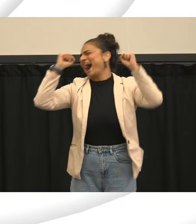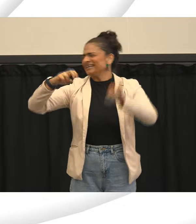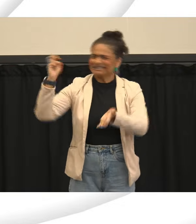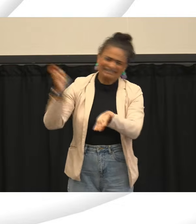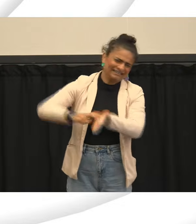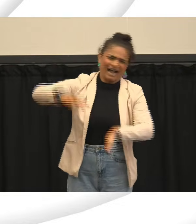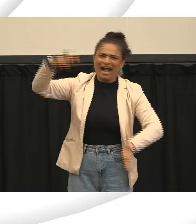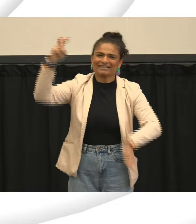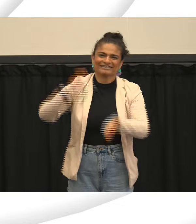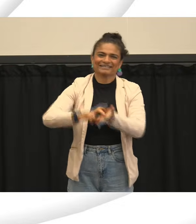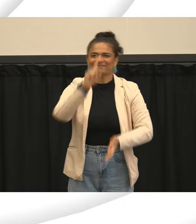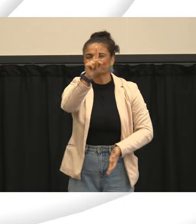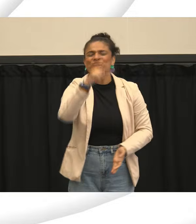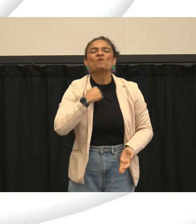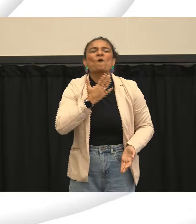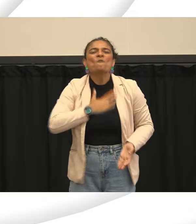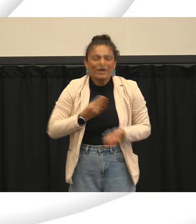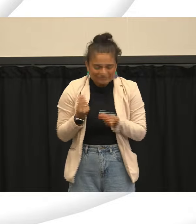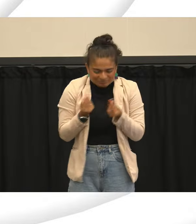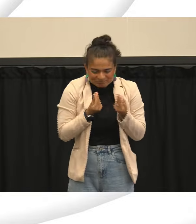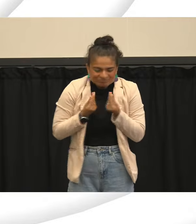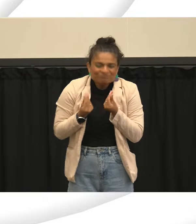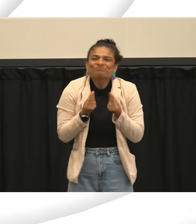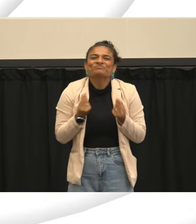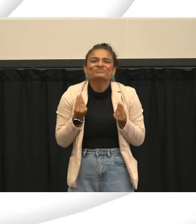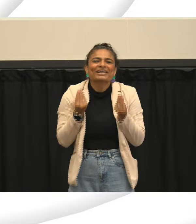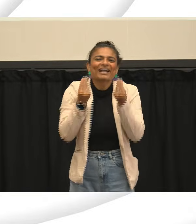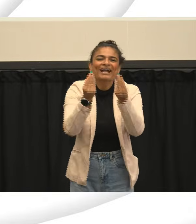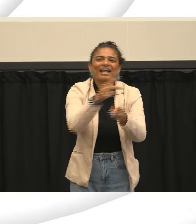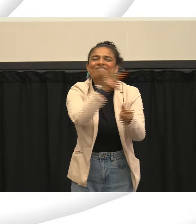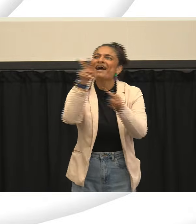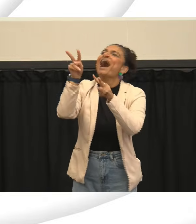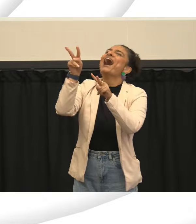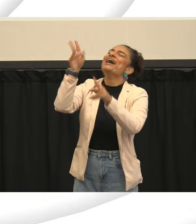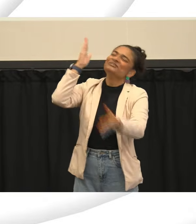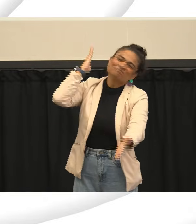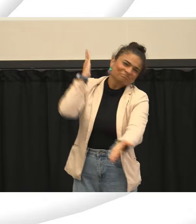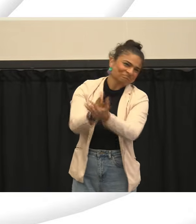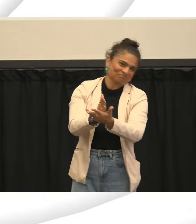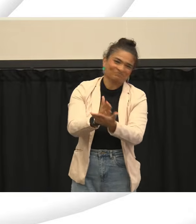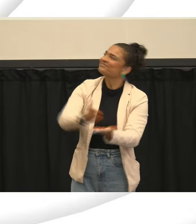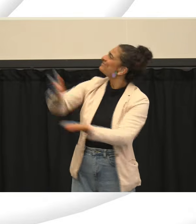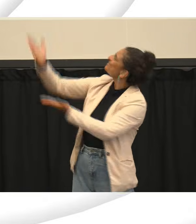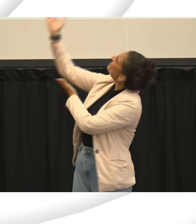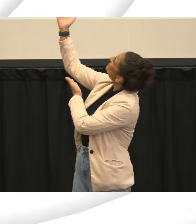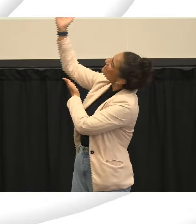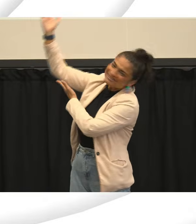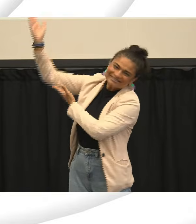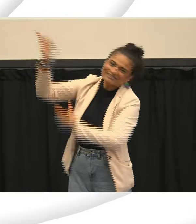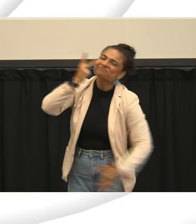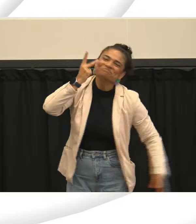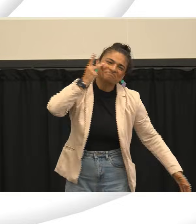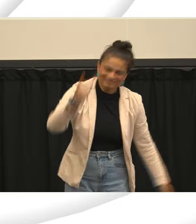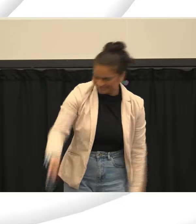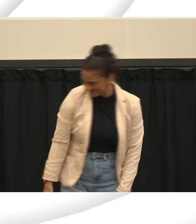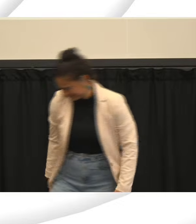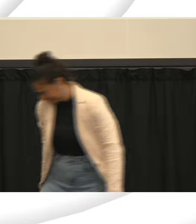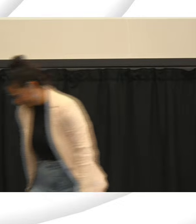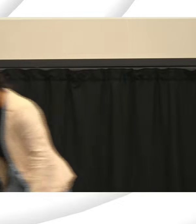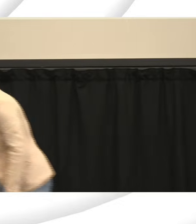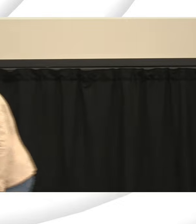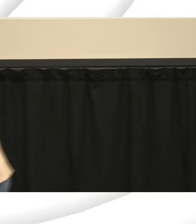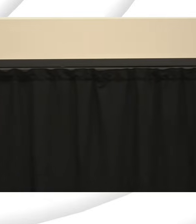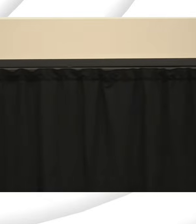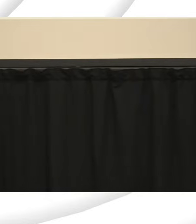And we were so excited when it happened. And we were ready to see what happens next. And this is what